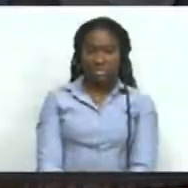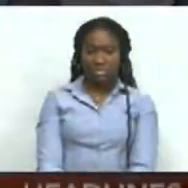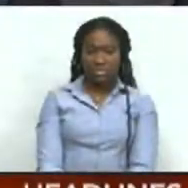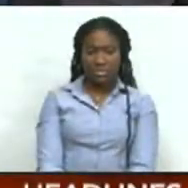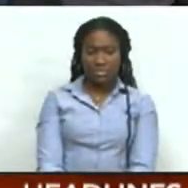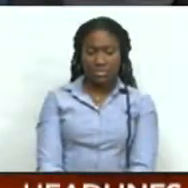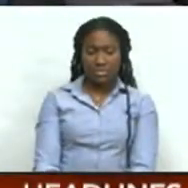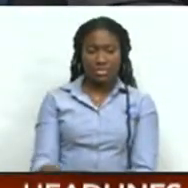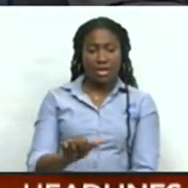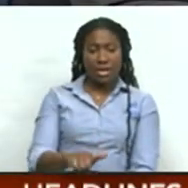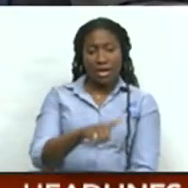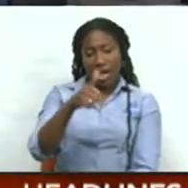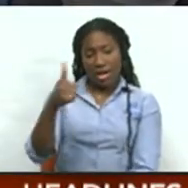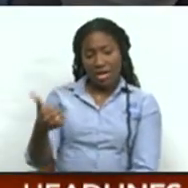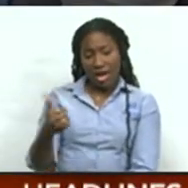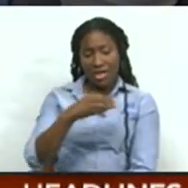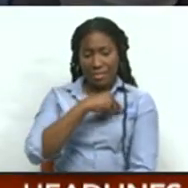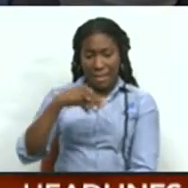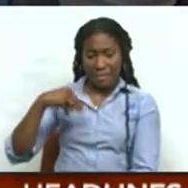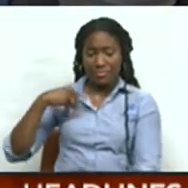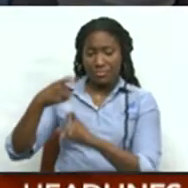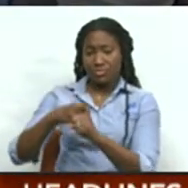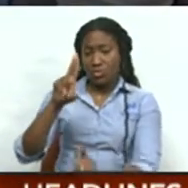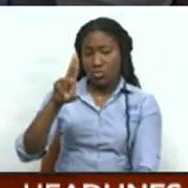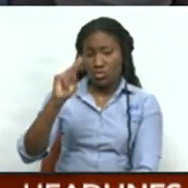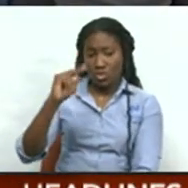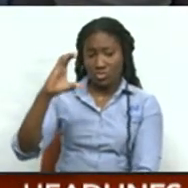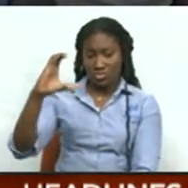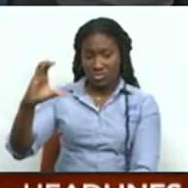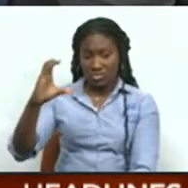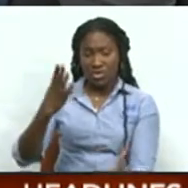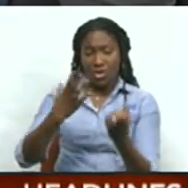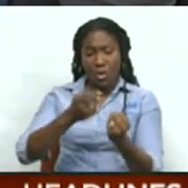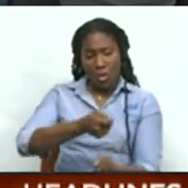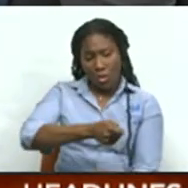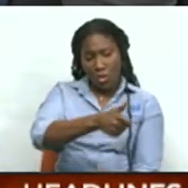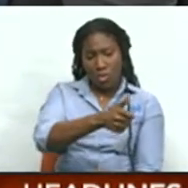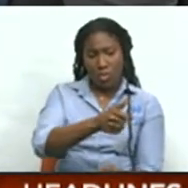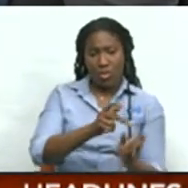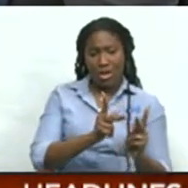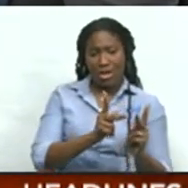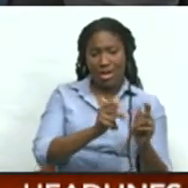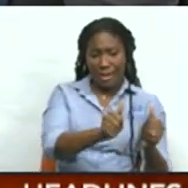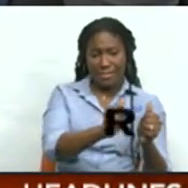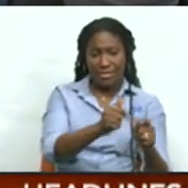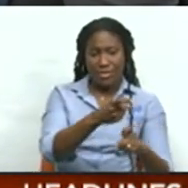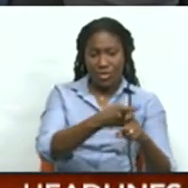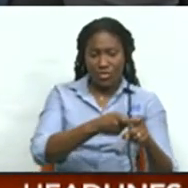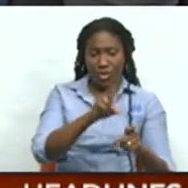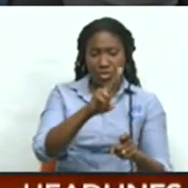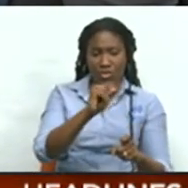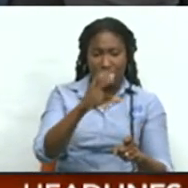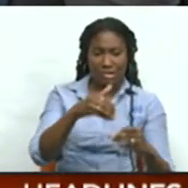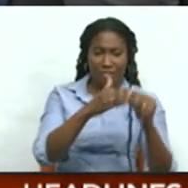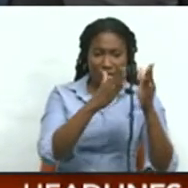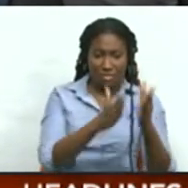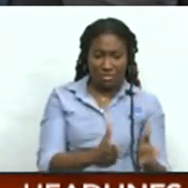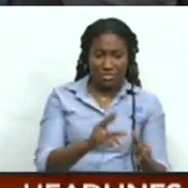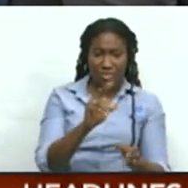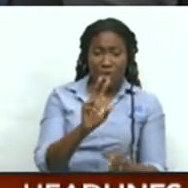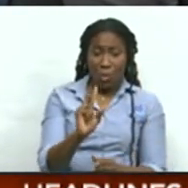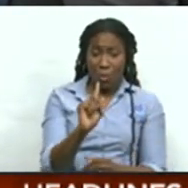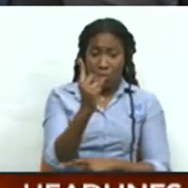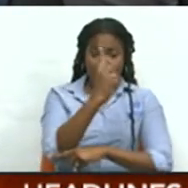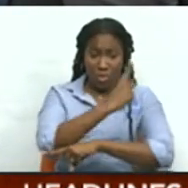Another UNC Member of Parliament is taking aim at political leader Kamla Prasad Bisesa. That's right, Ria. 24 hours after filing his nomination,